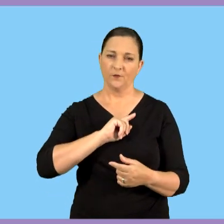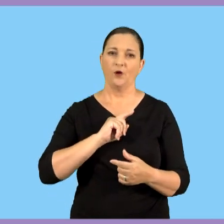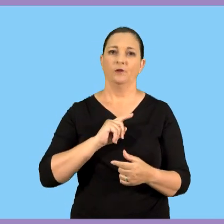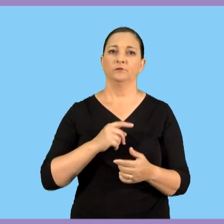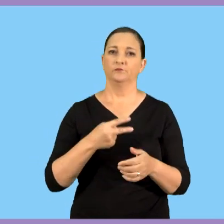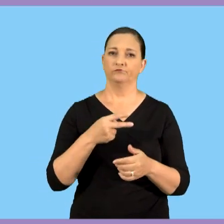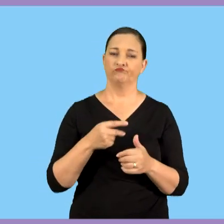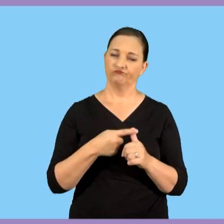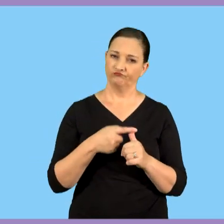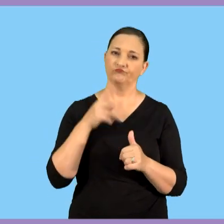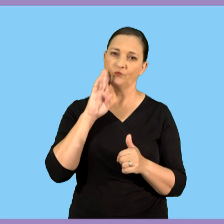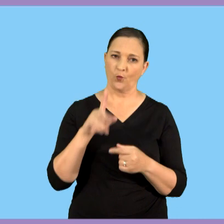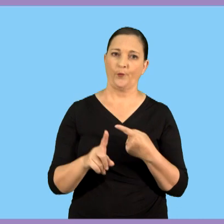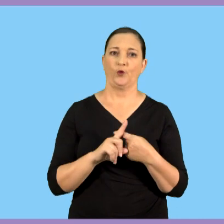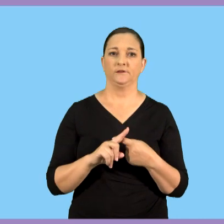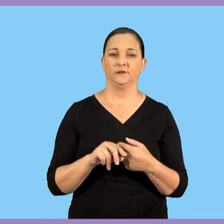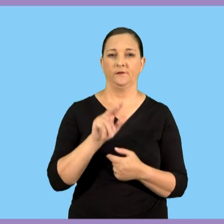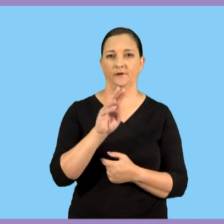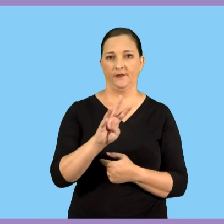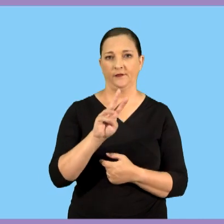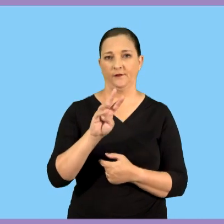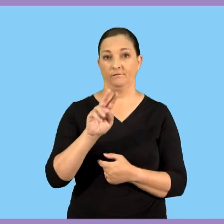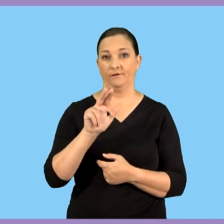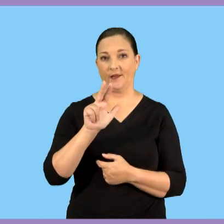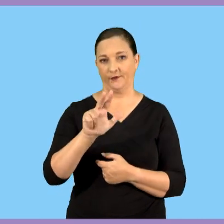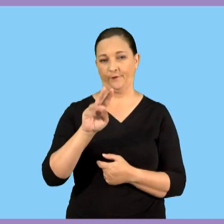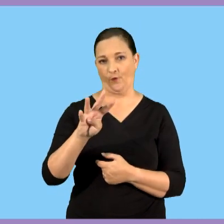going to be a positive 84.